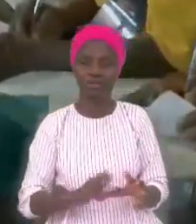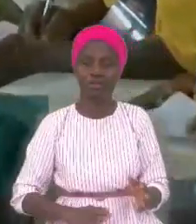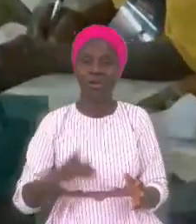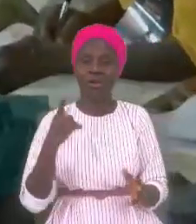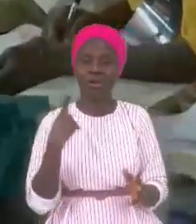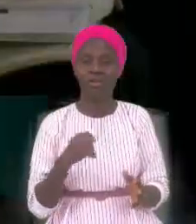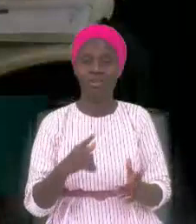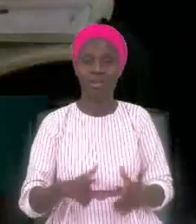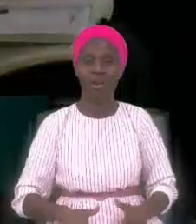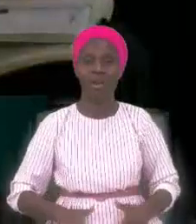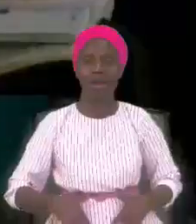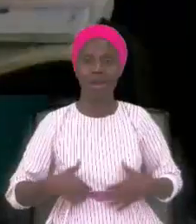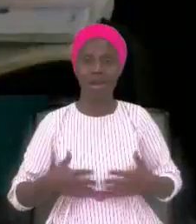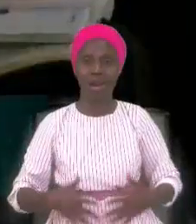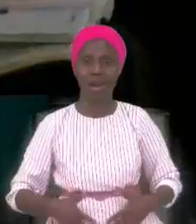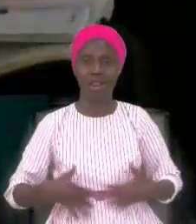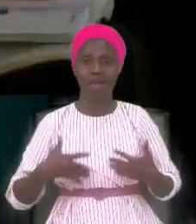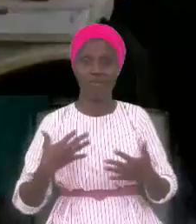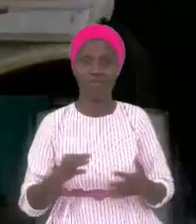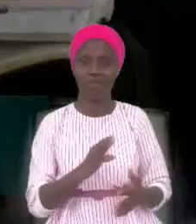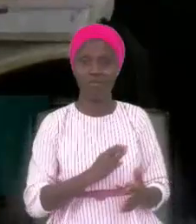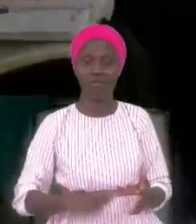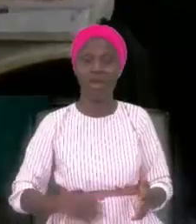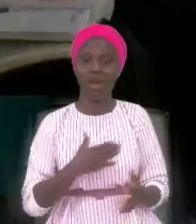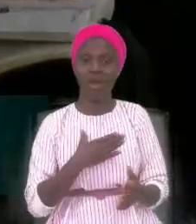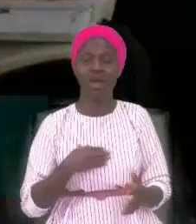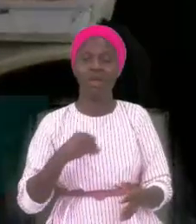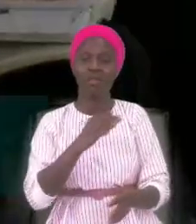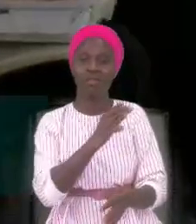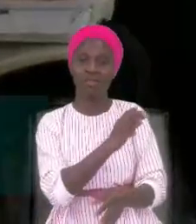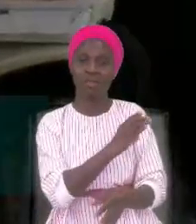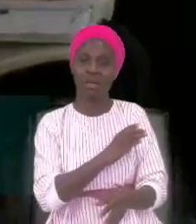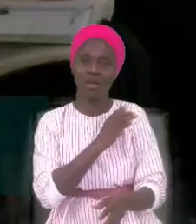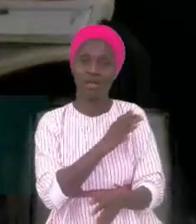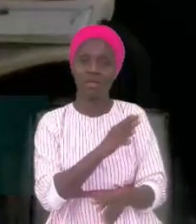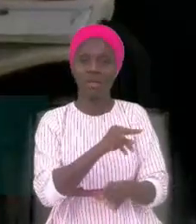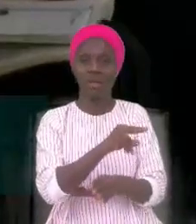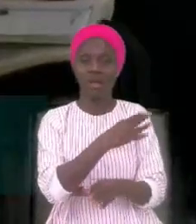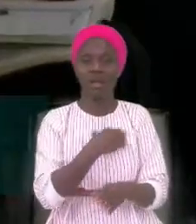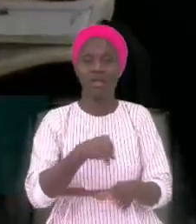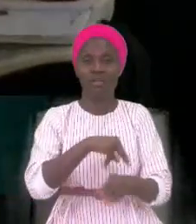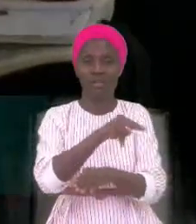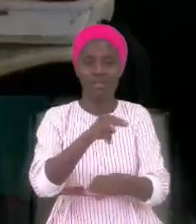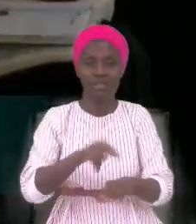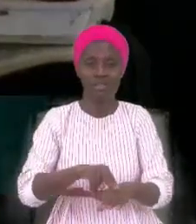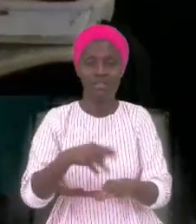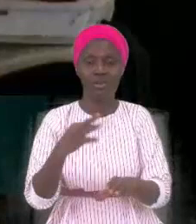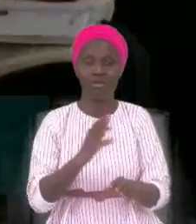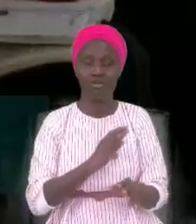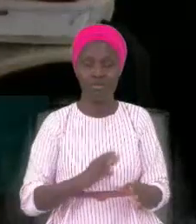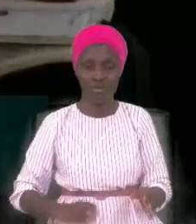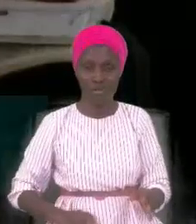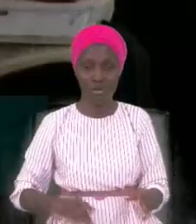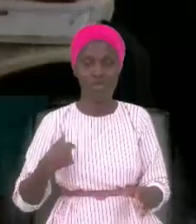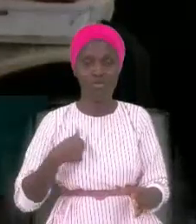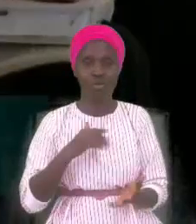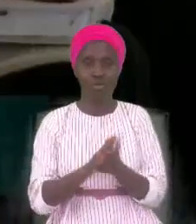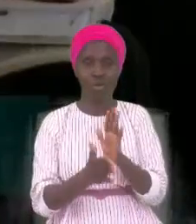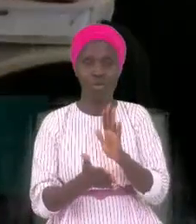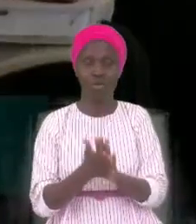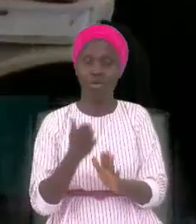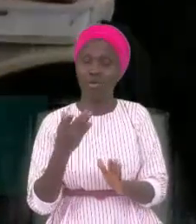Christ, and the character and the nature of Christ. He says we become partakers